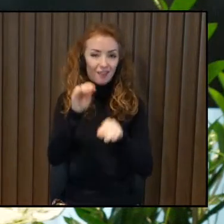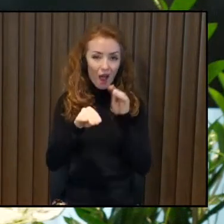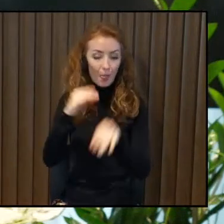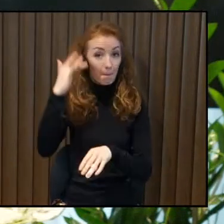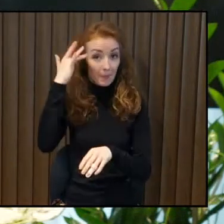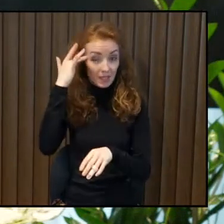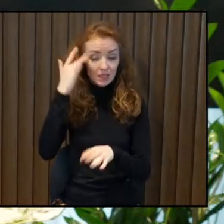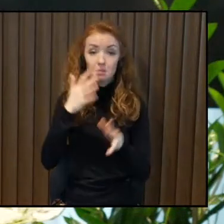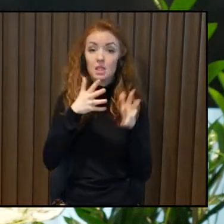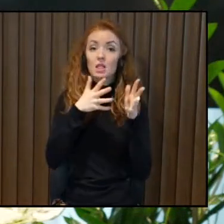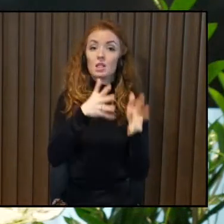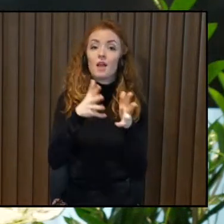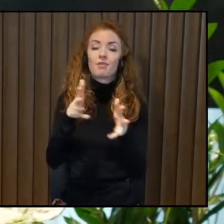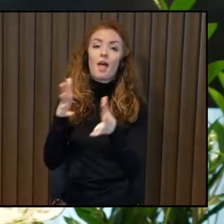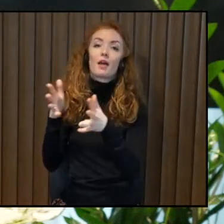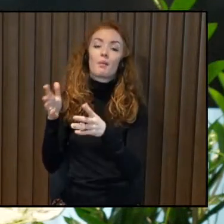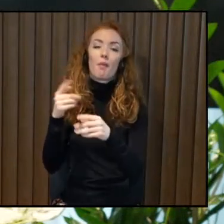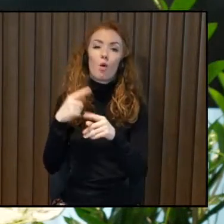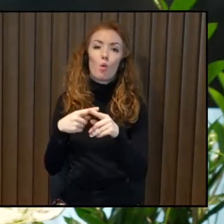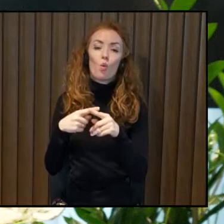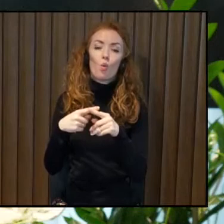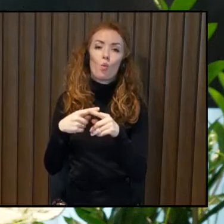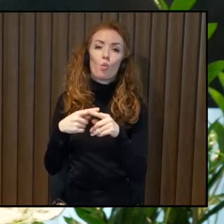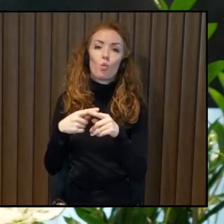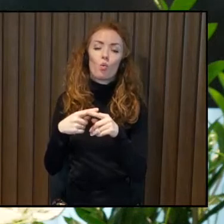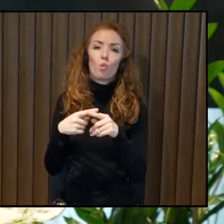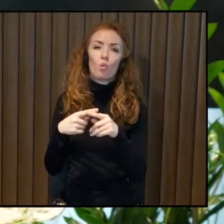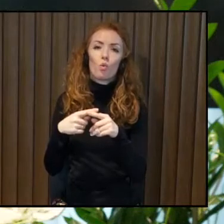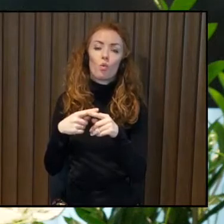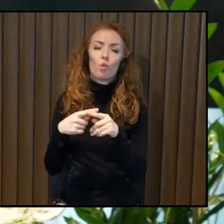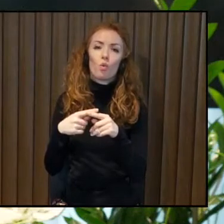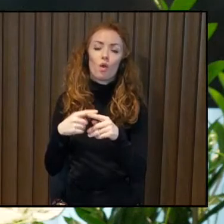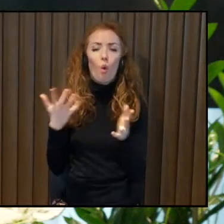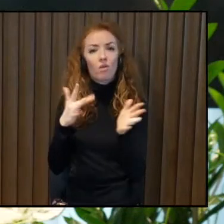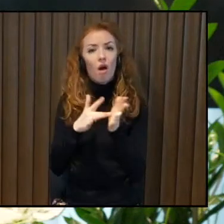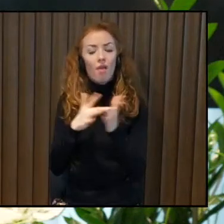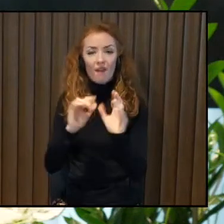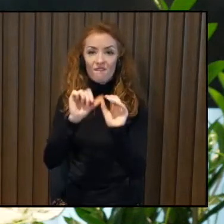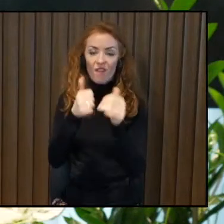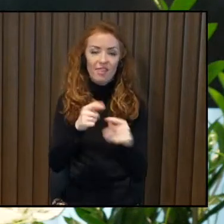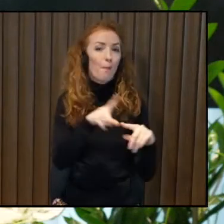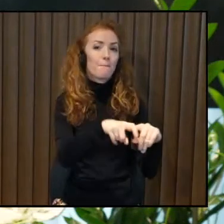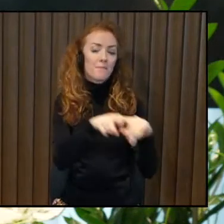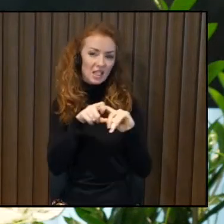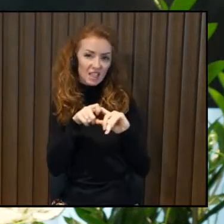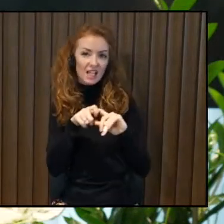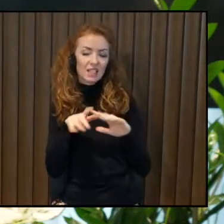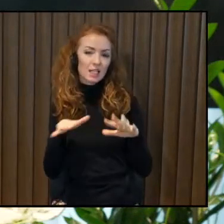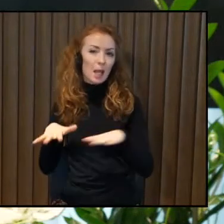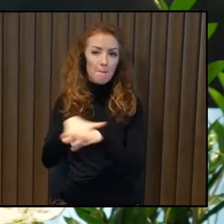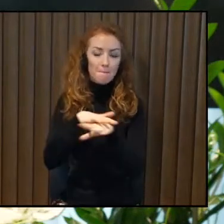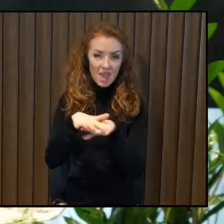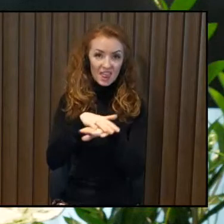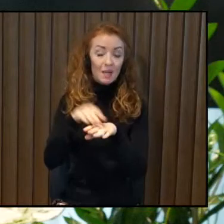influences, does anything with whole society itself in Norway. I'm asking this because of up until